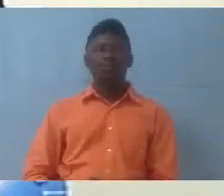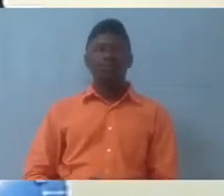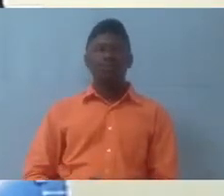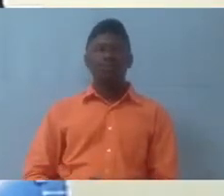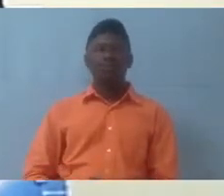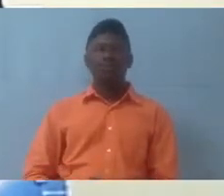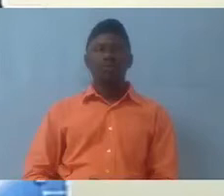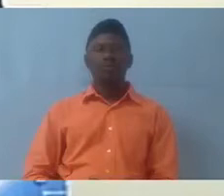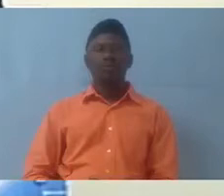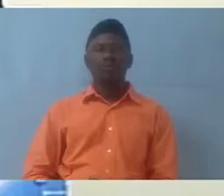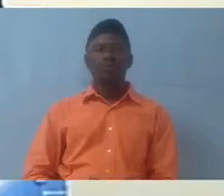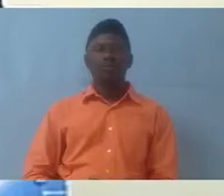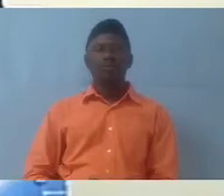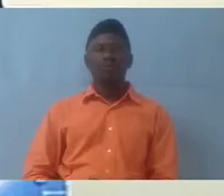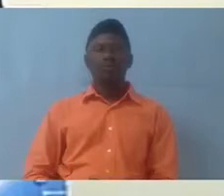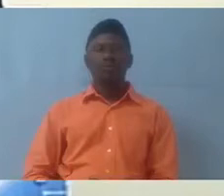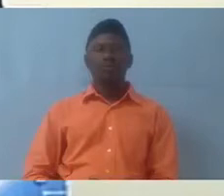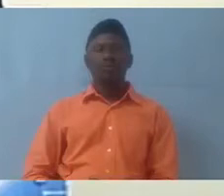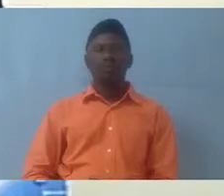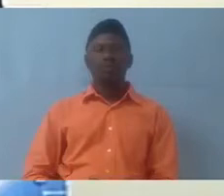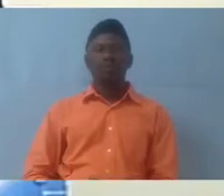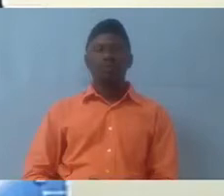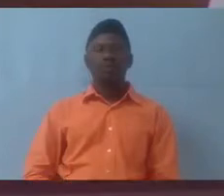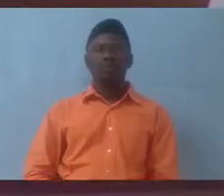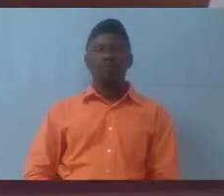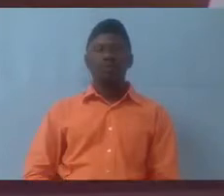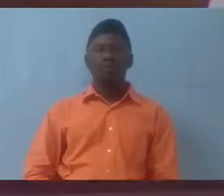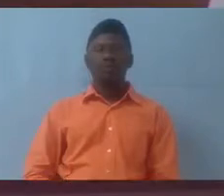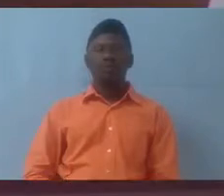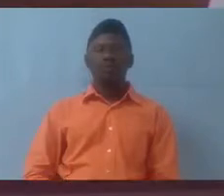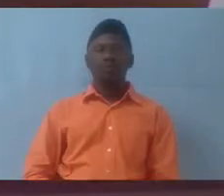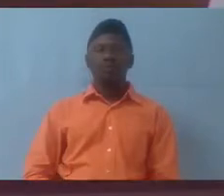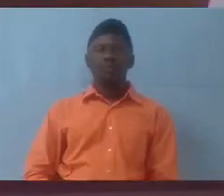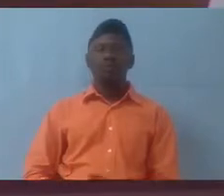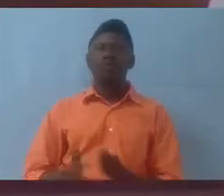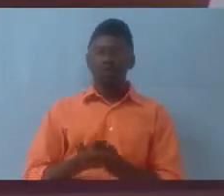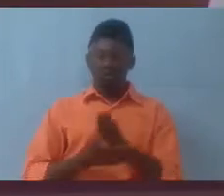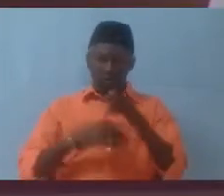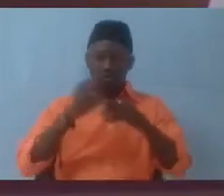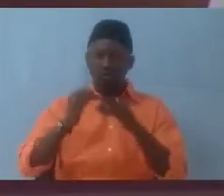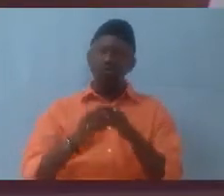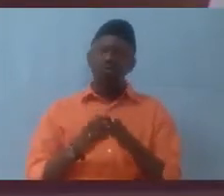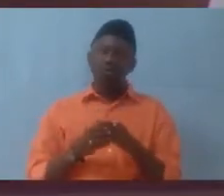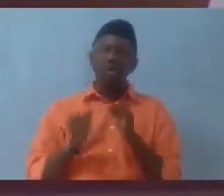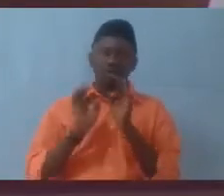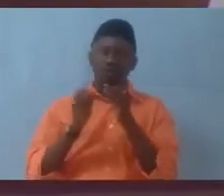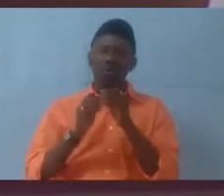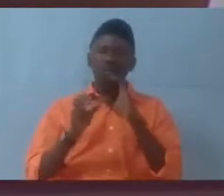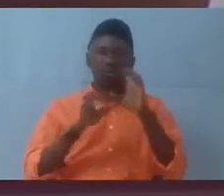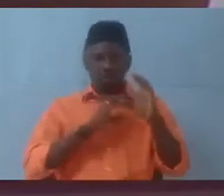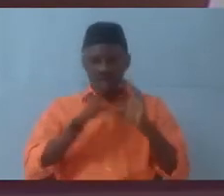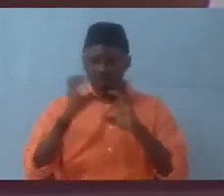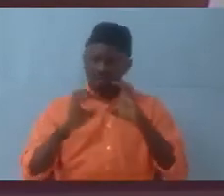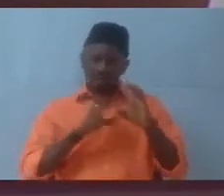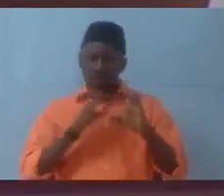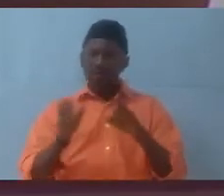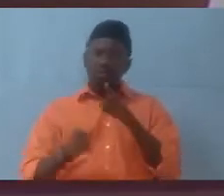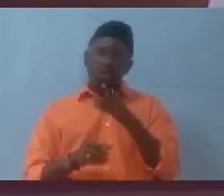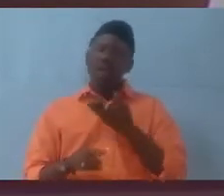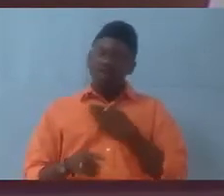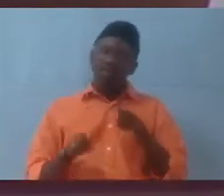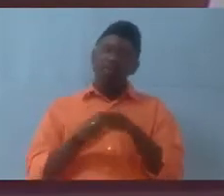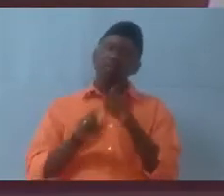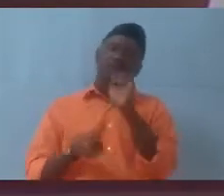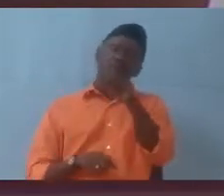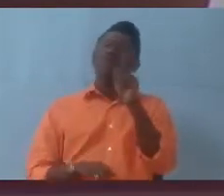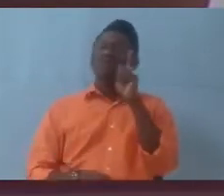karangé la continue tell the commission the conversation you continued to have with your father on the phone egalil nak waxal commission